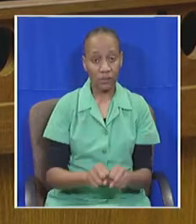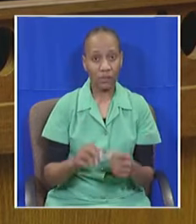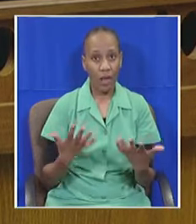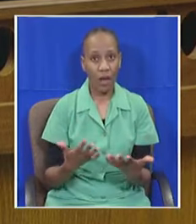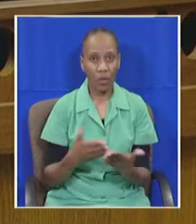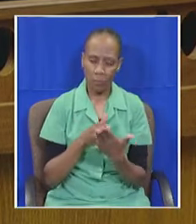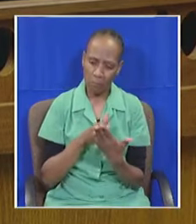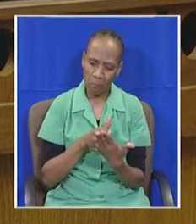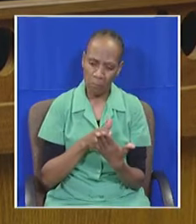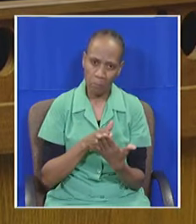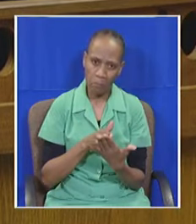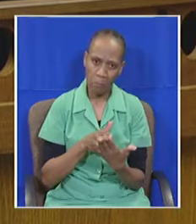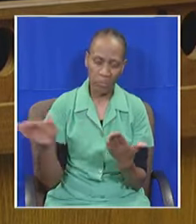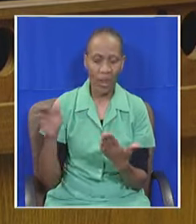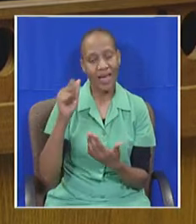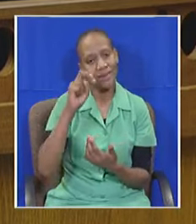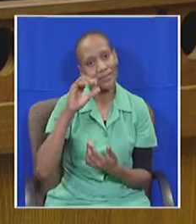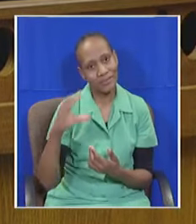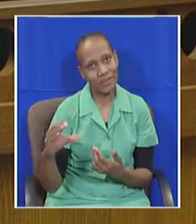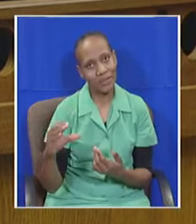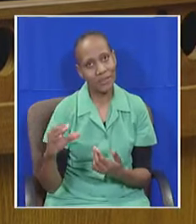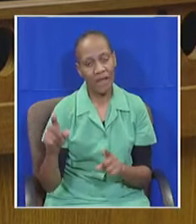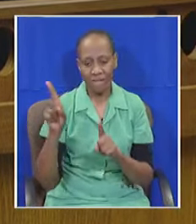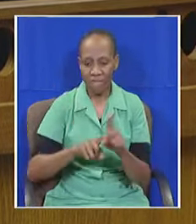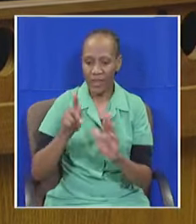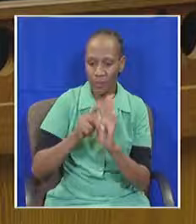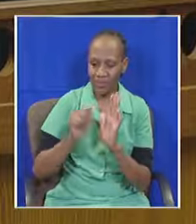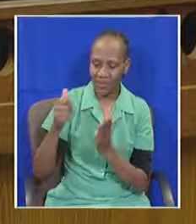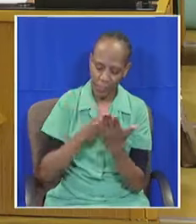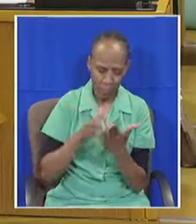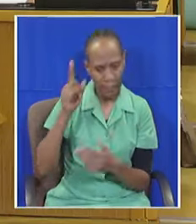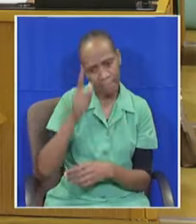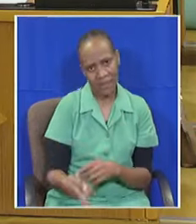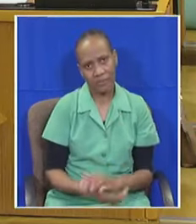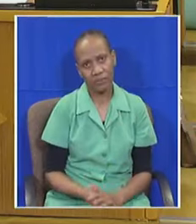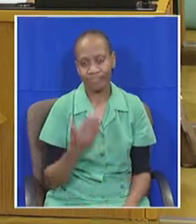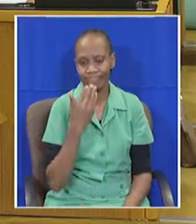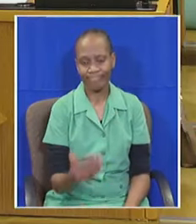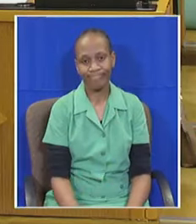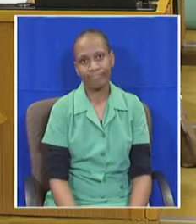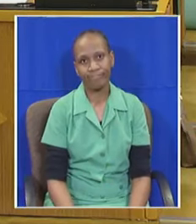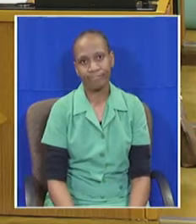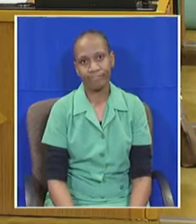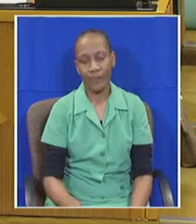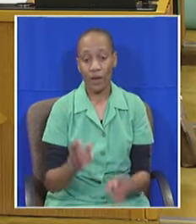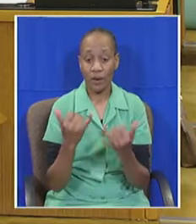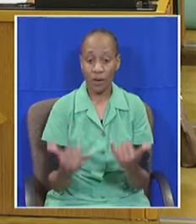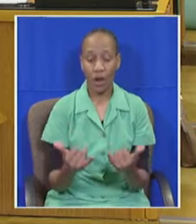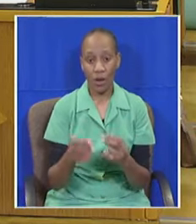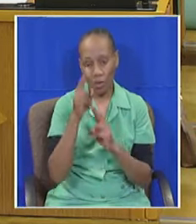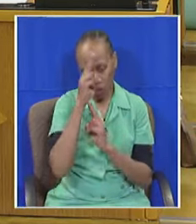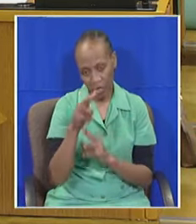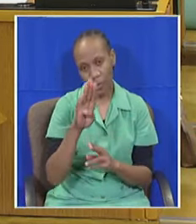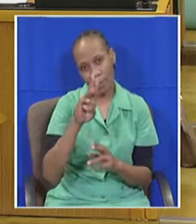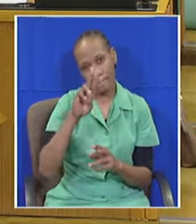of the unmeritorious ANC and its failed policies. I thank you. The next speaker is Honorable Butwa.